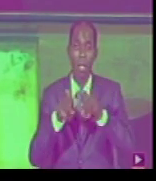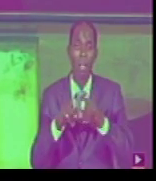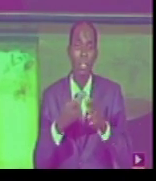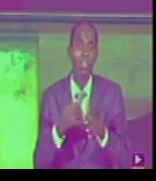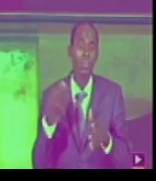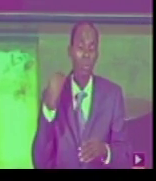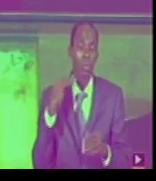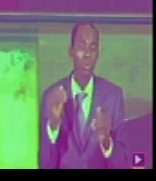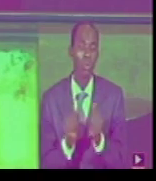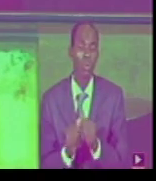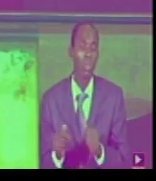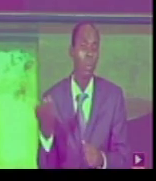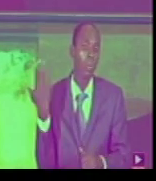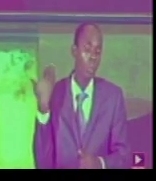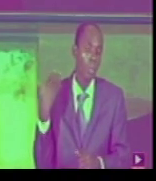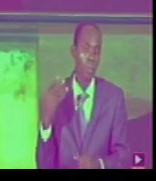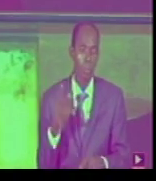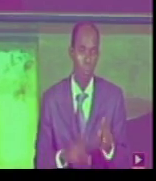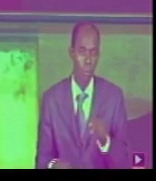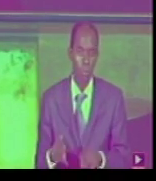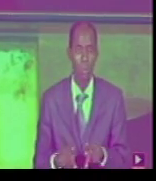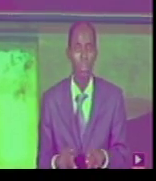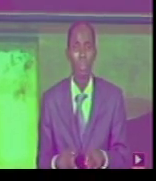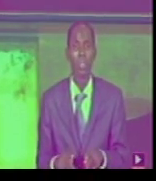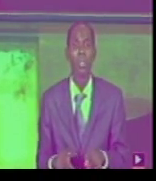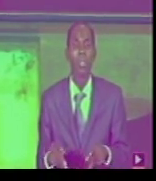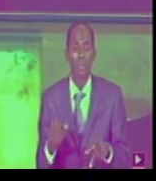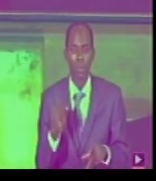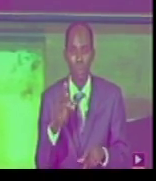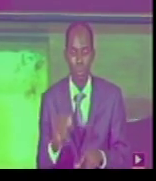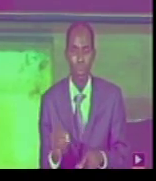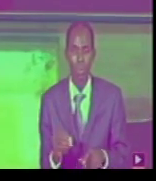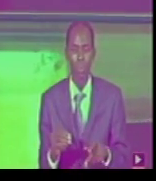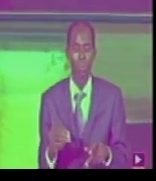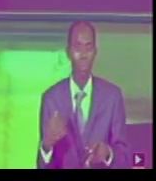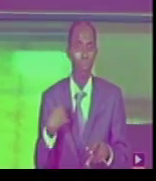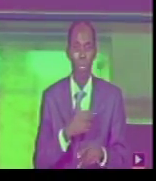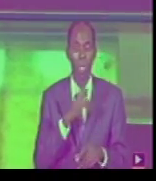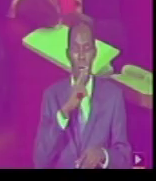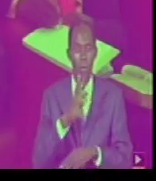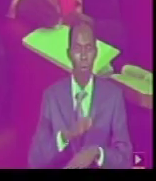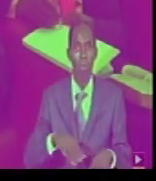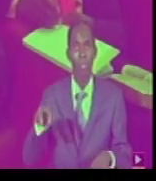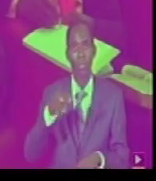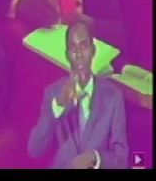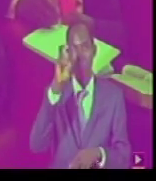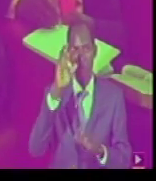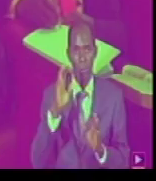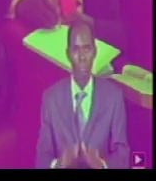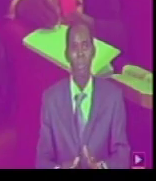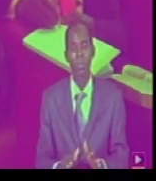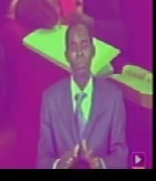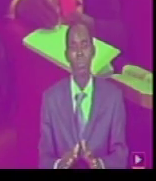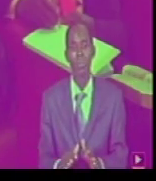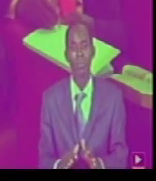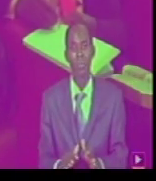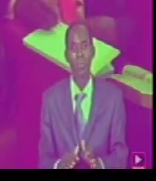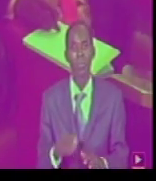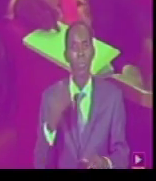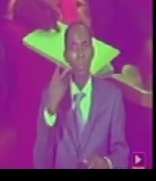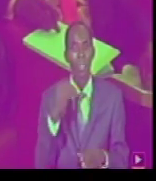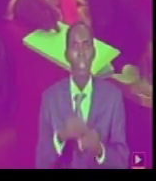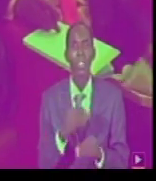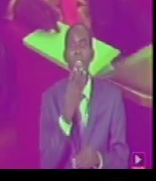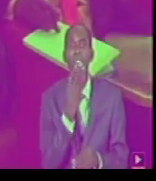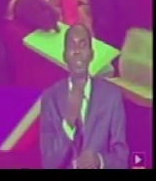called pilgrims, so it is with us, we're called pilgrims. Hebrews chapter